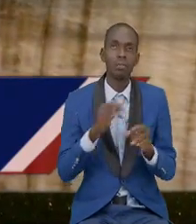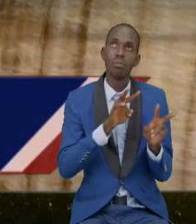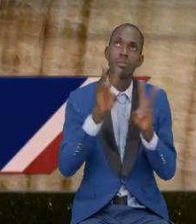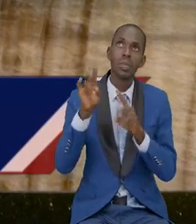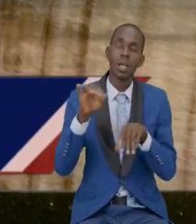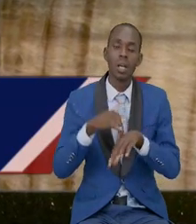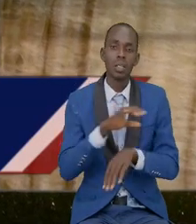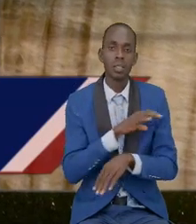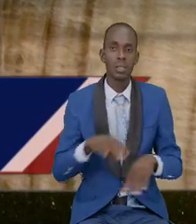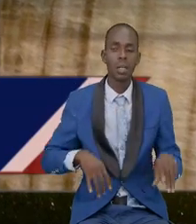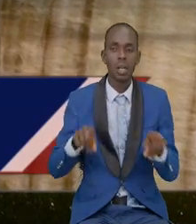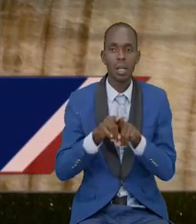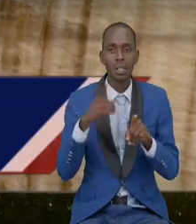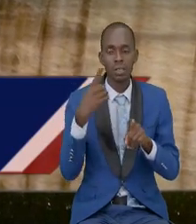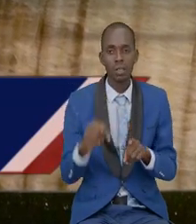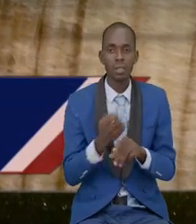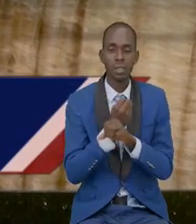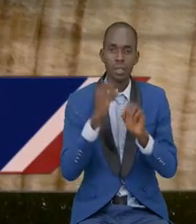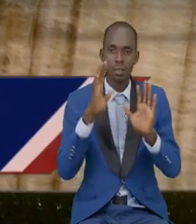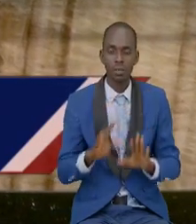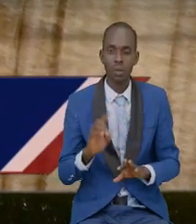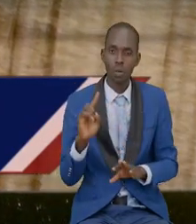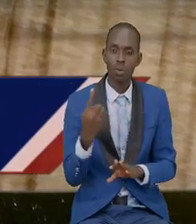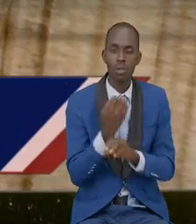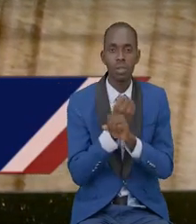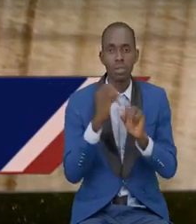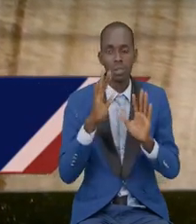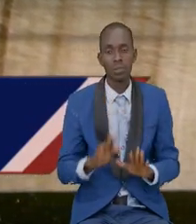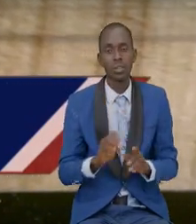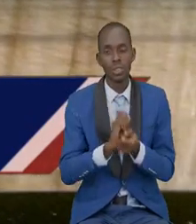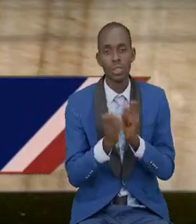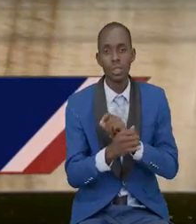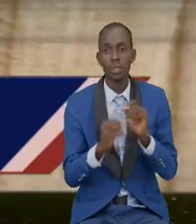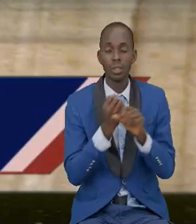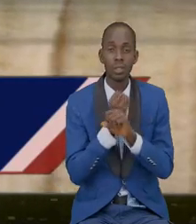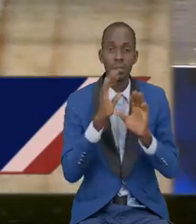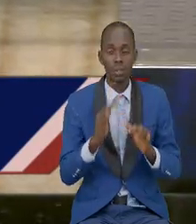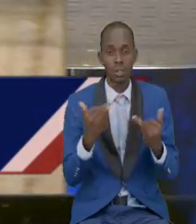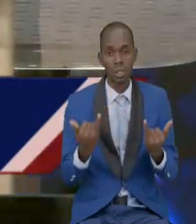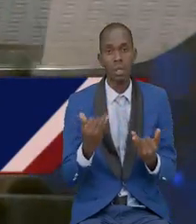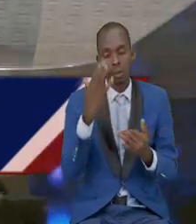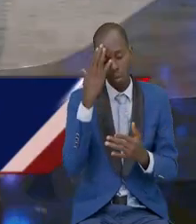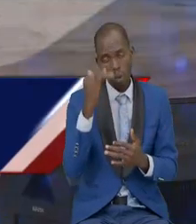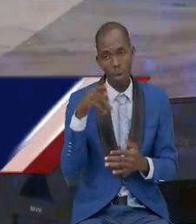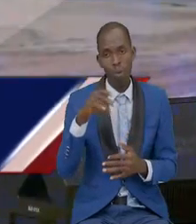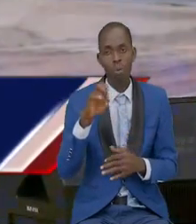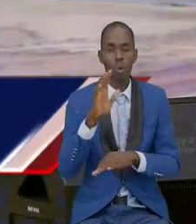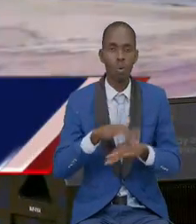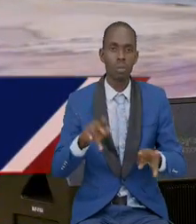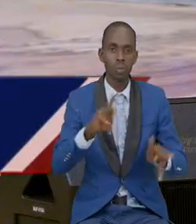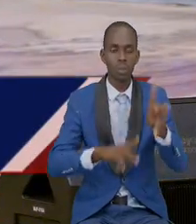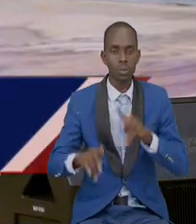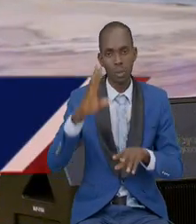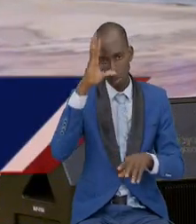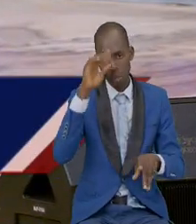Savior, as the transforming Savior. Because of that, he called them brethren. He said, I beseech you, I beg